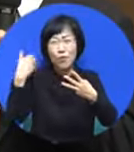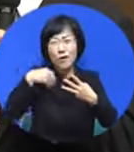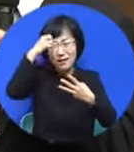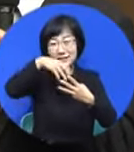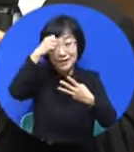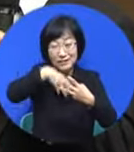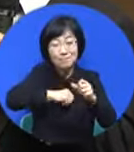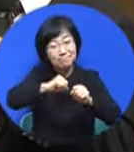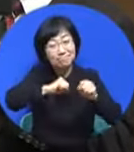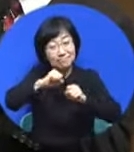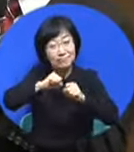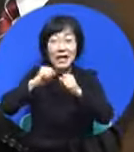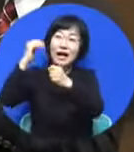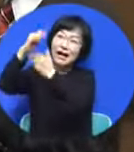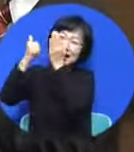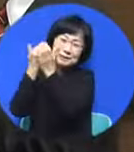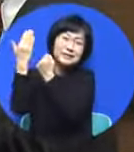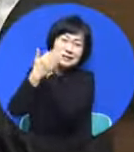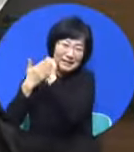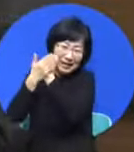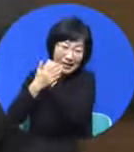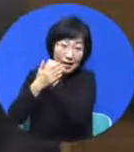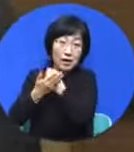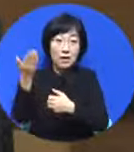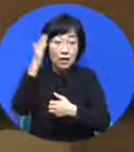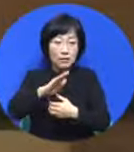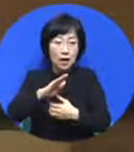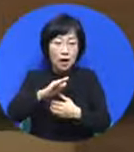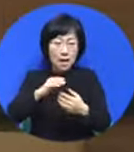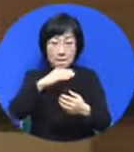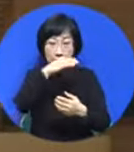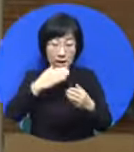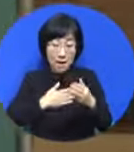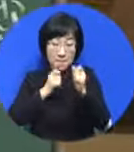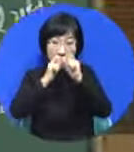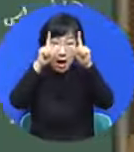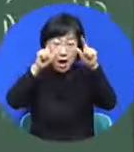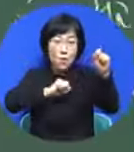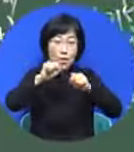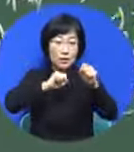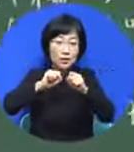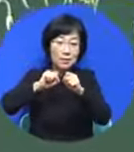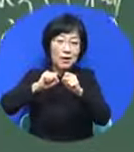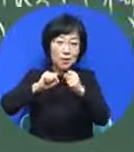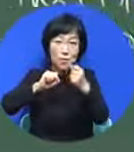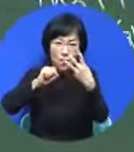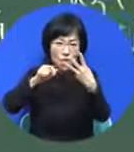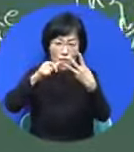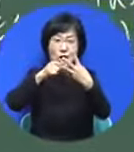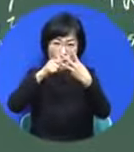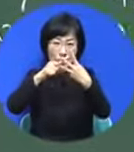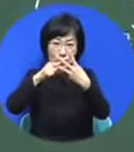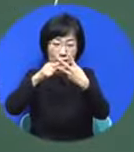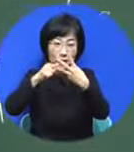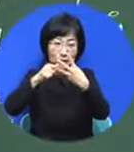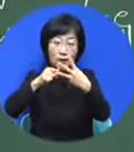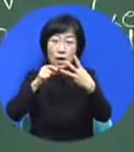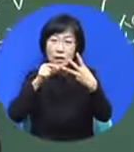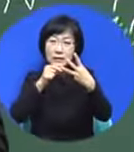If you do missions without knowing, we'll call that grace. But when you do know, when you do missions and you have an idea what you're doing, that's called